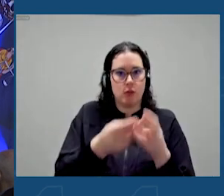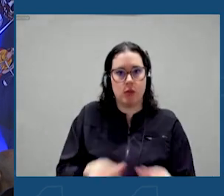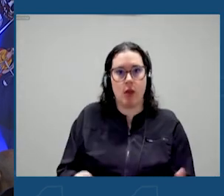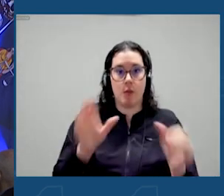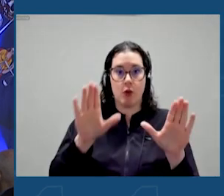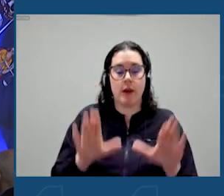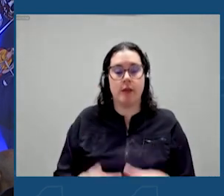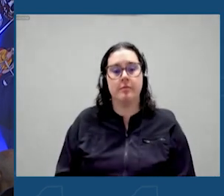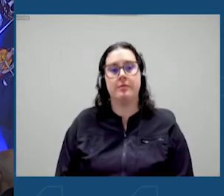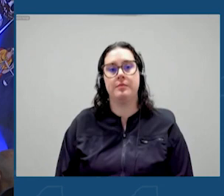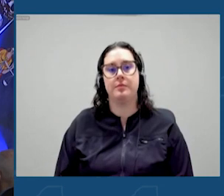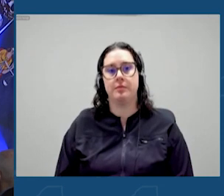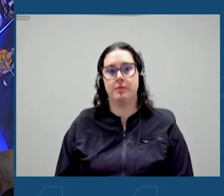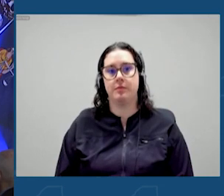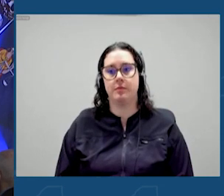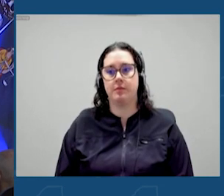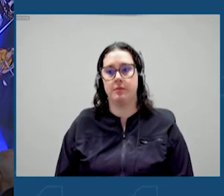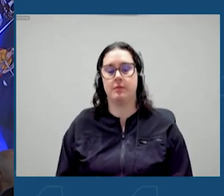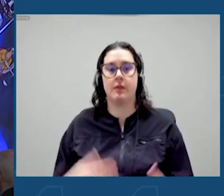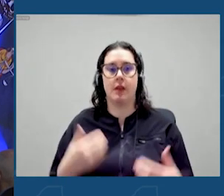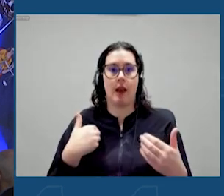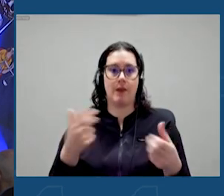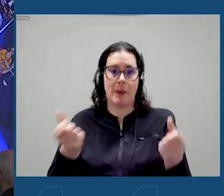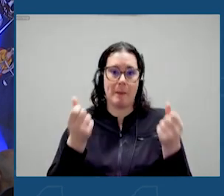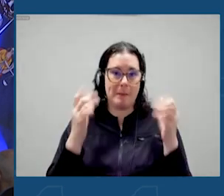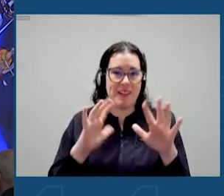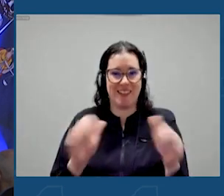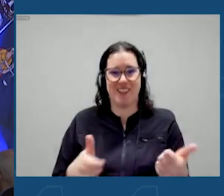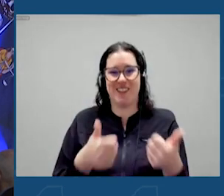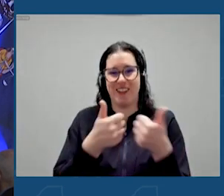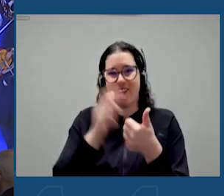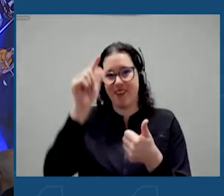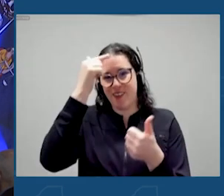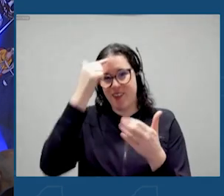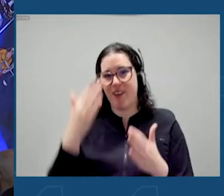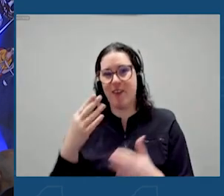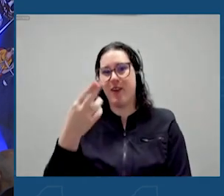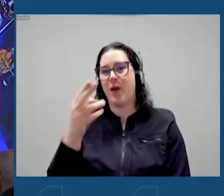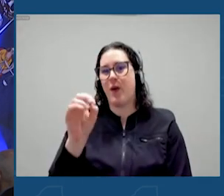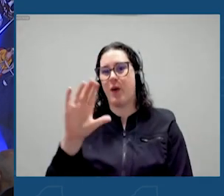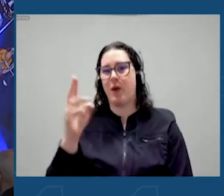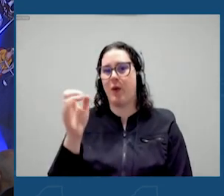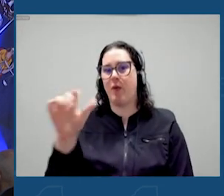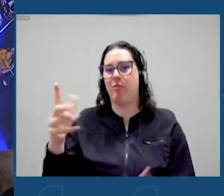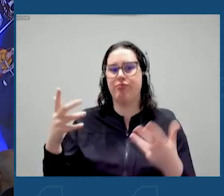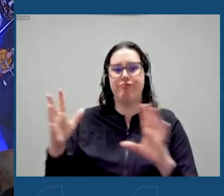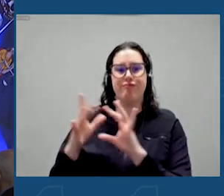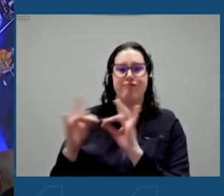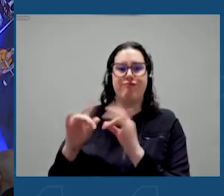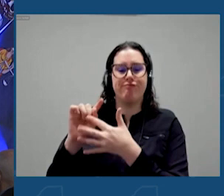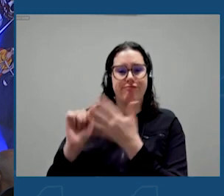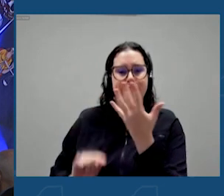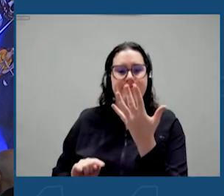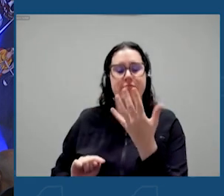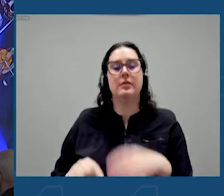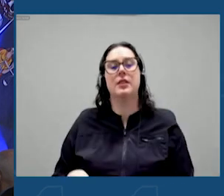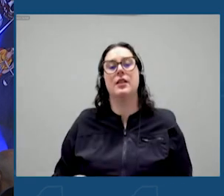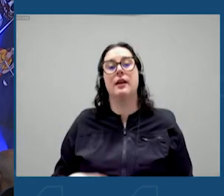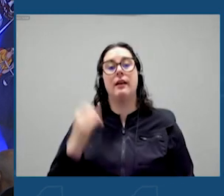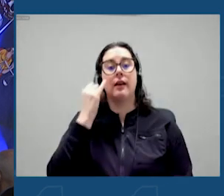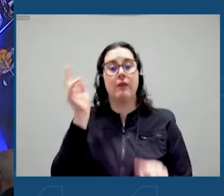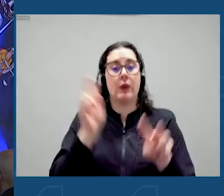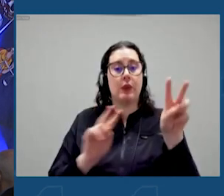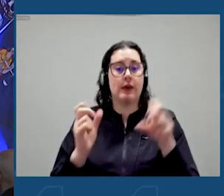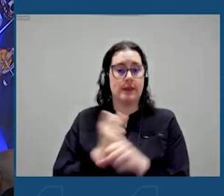Well, there are a lot of challenges that we have. Governor Hochul named a number of them. You know, if you look at just the